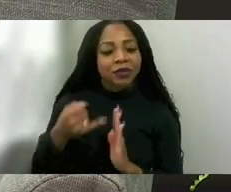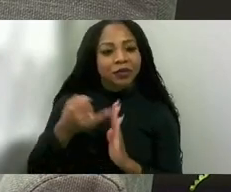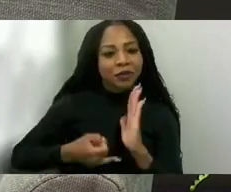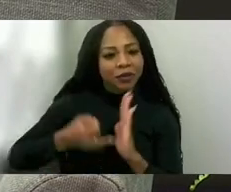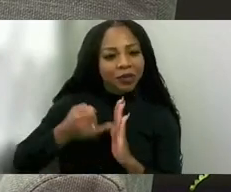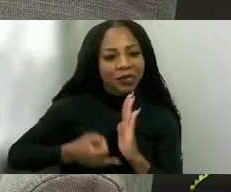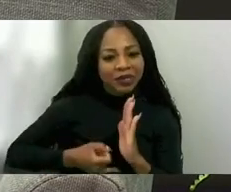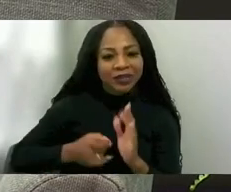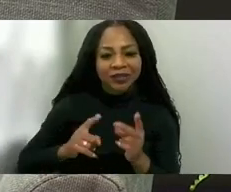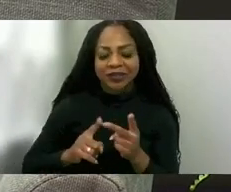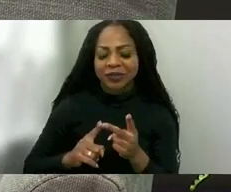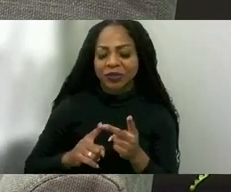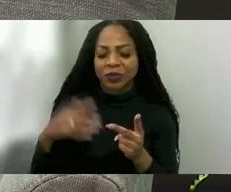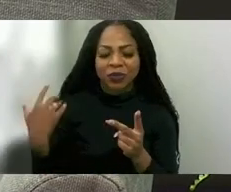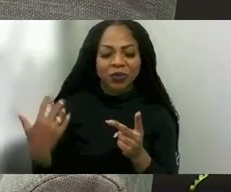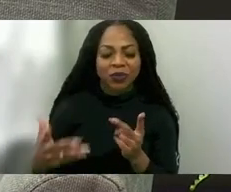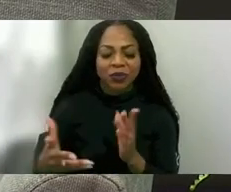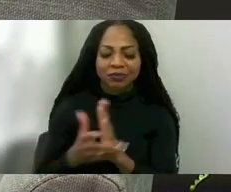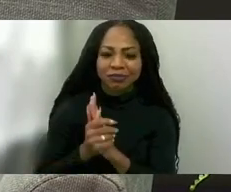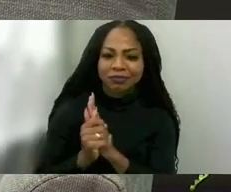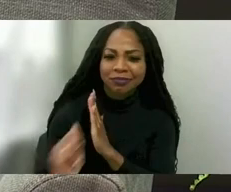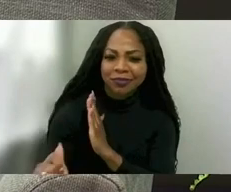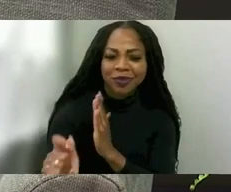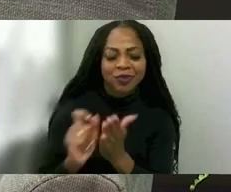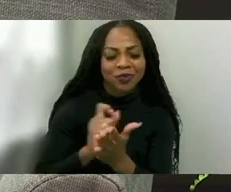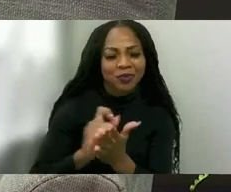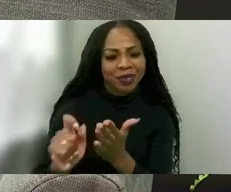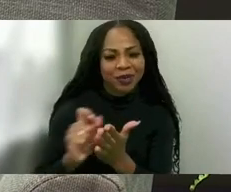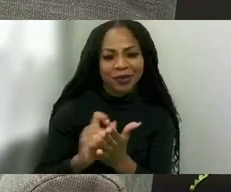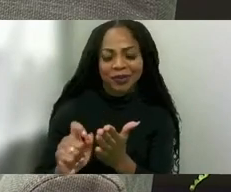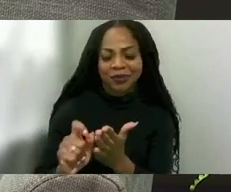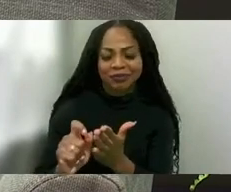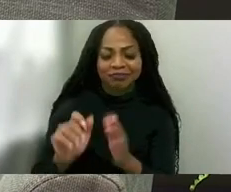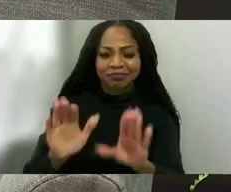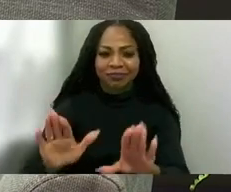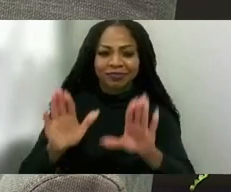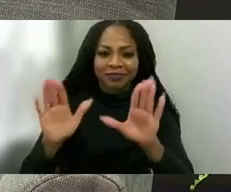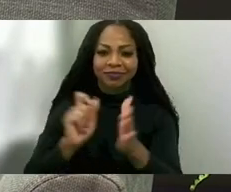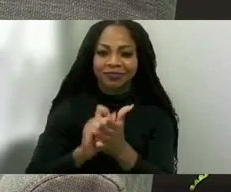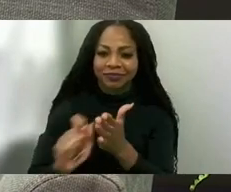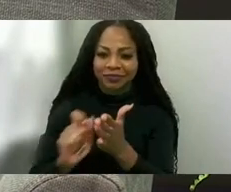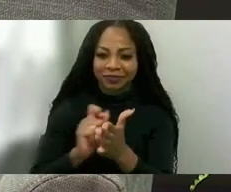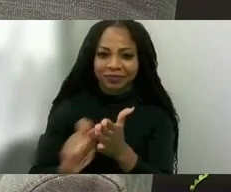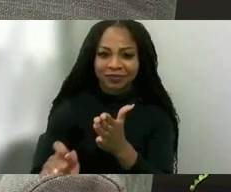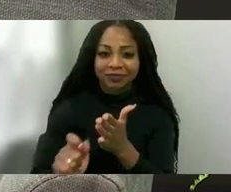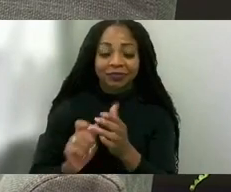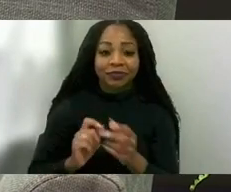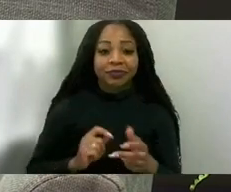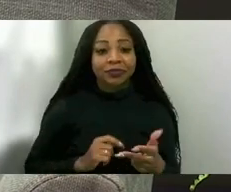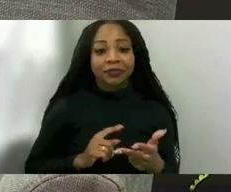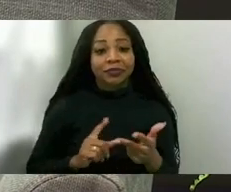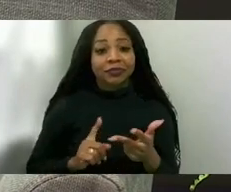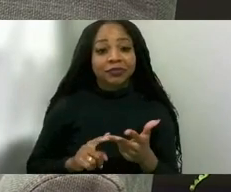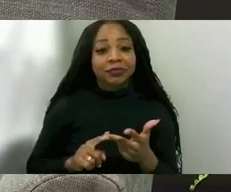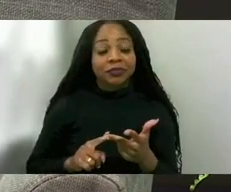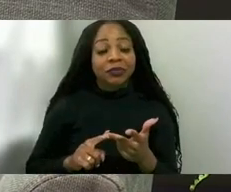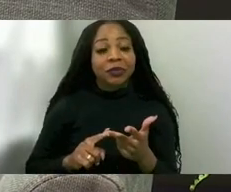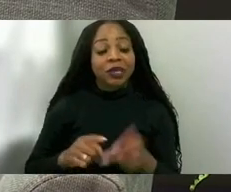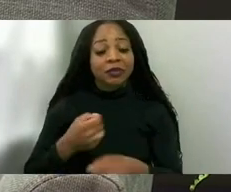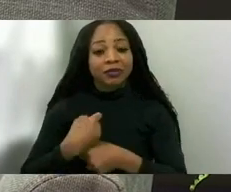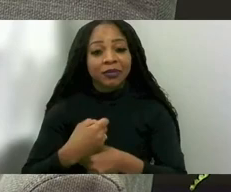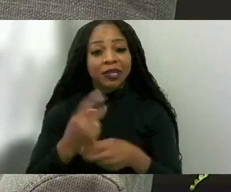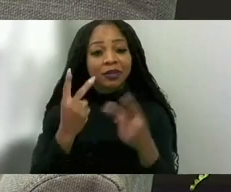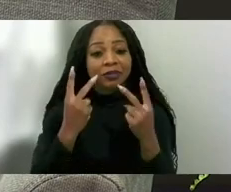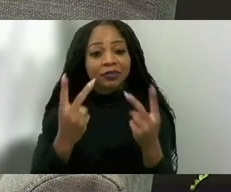gorgeous writer, an extraordinary writer. Susan makes visual art and